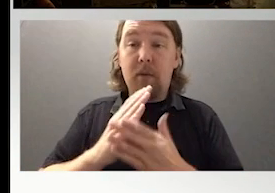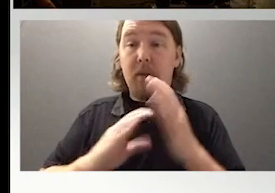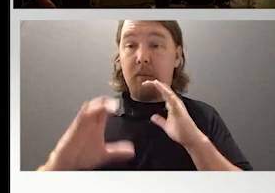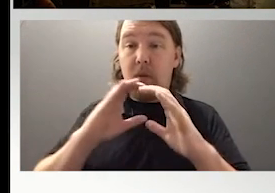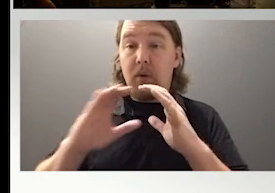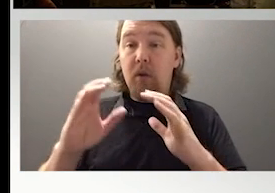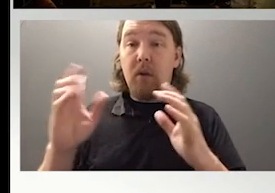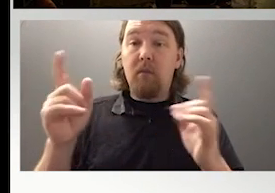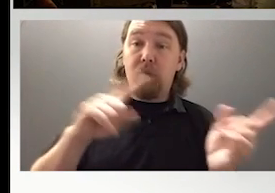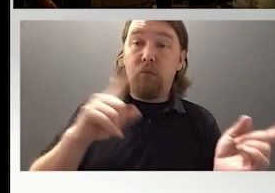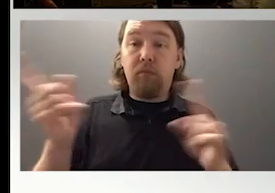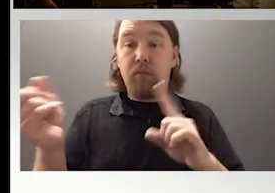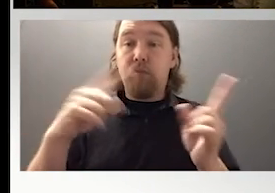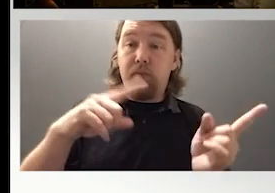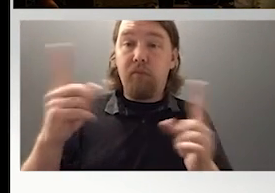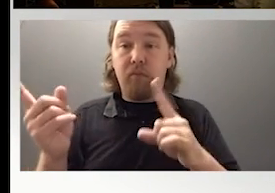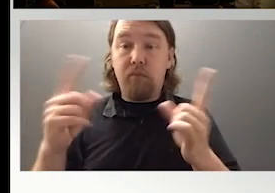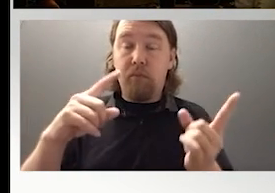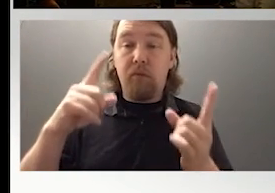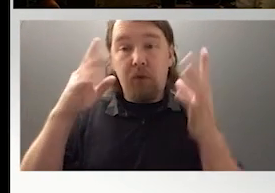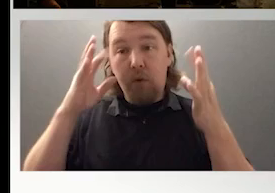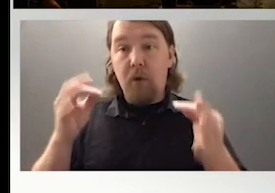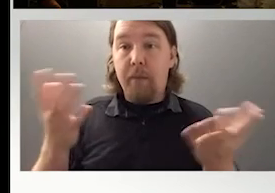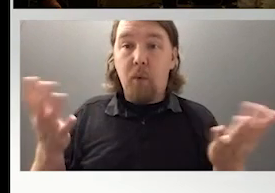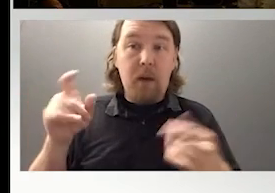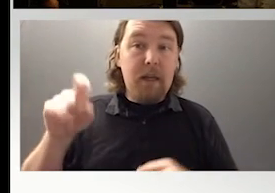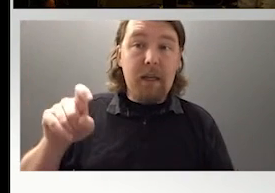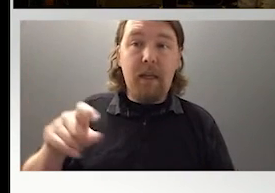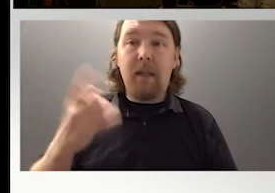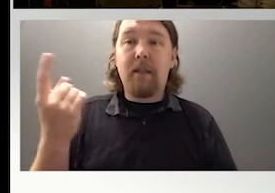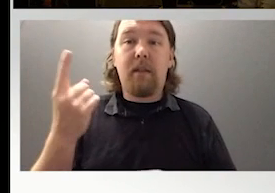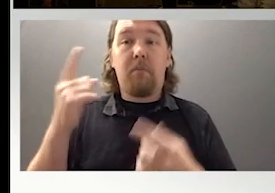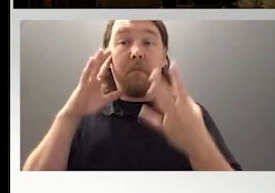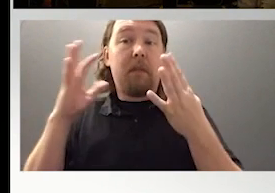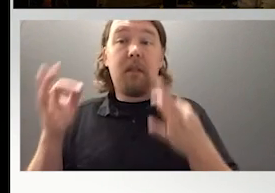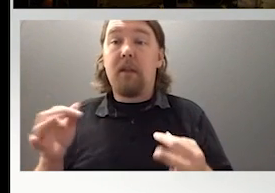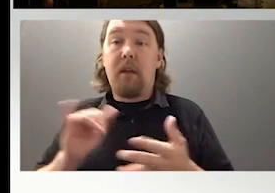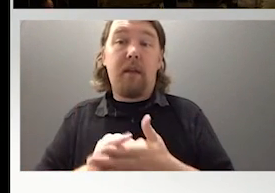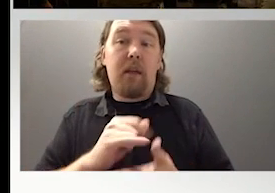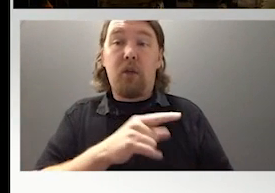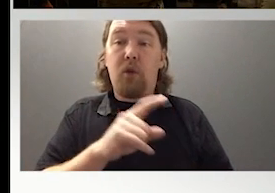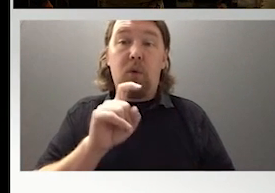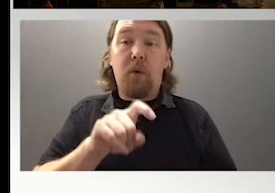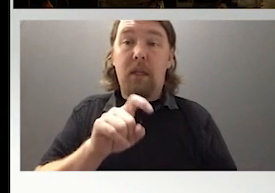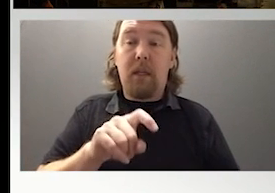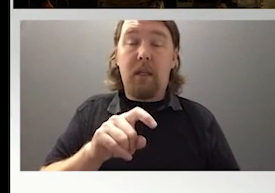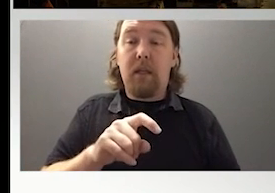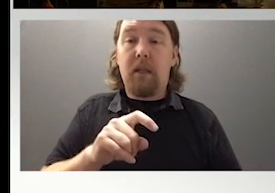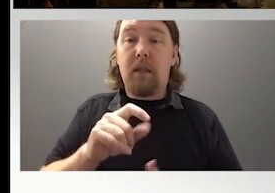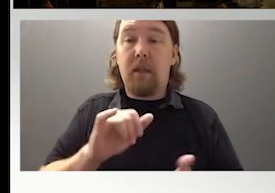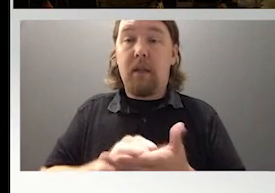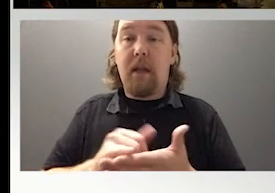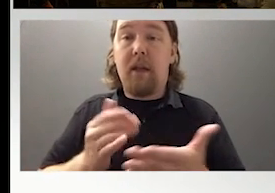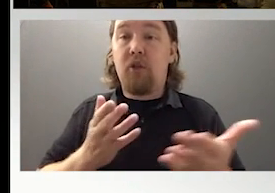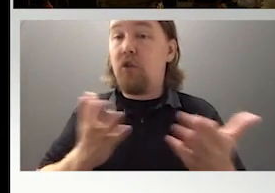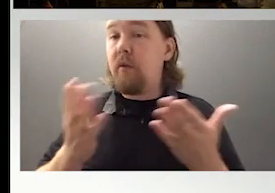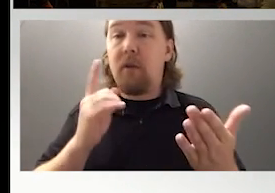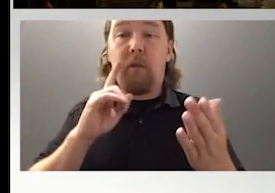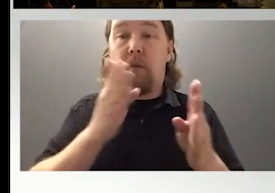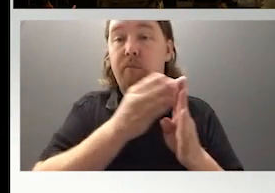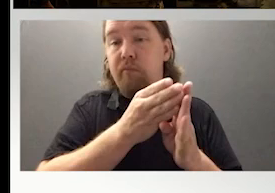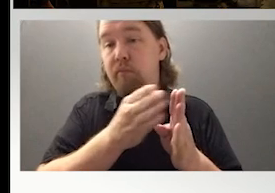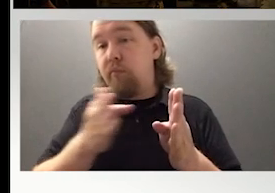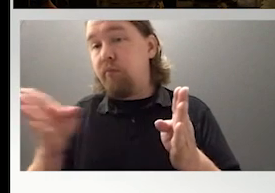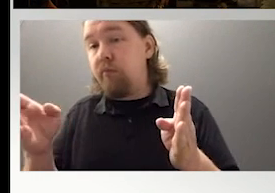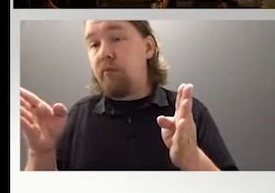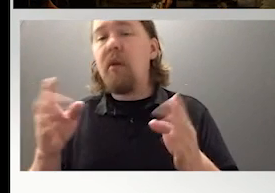communication back and forth trying to determine what type of need there was, and somebody made a decision that you needed it, that your daughter needed it for a certain amount of time,